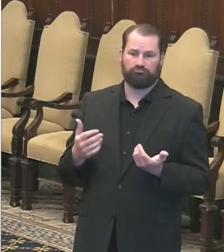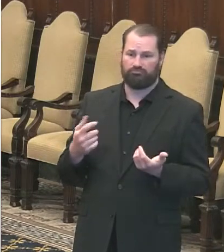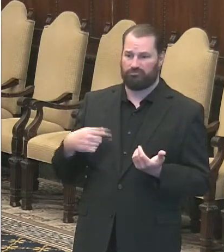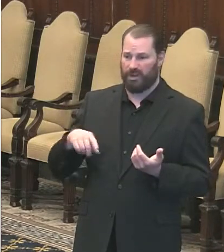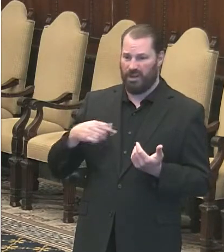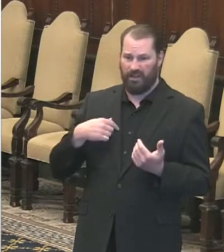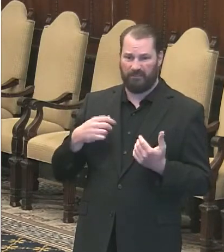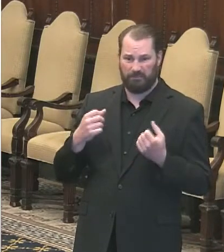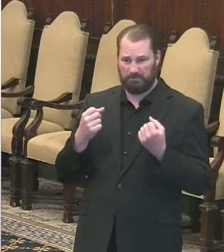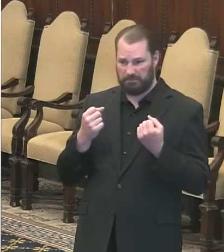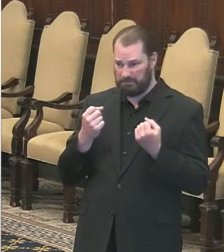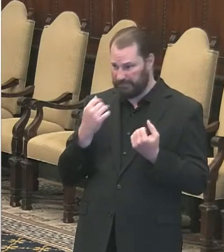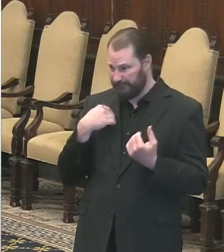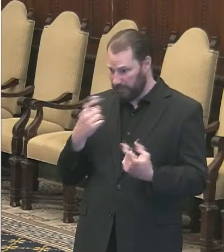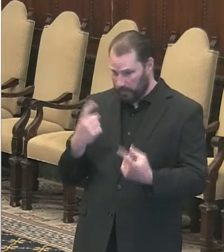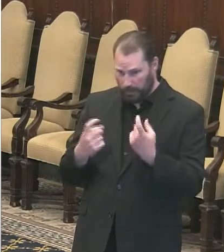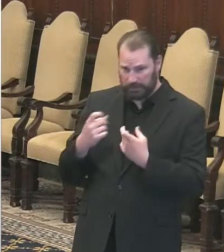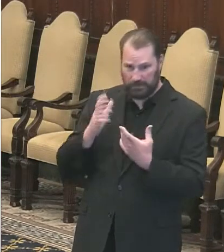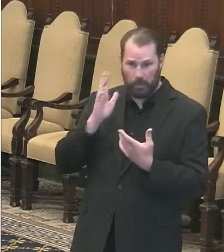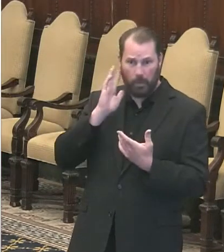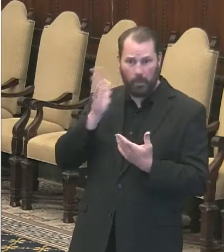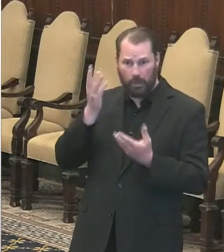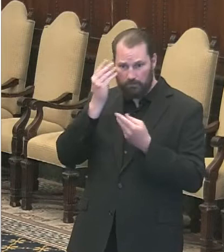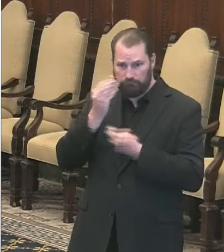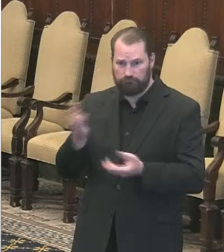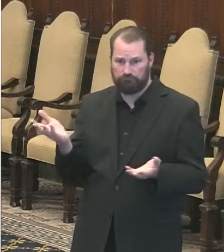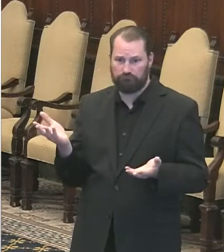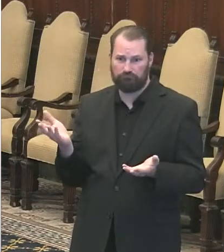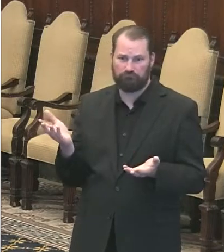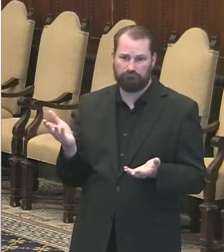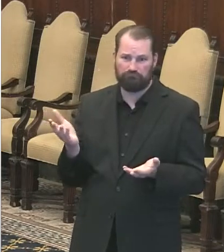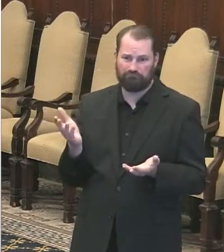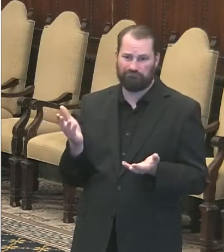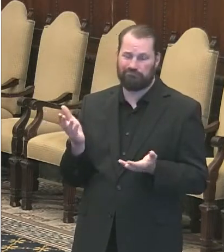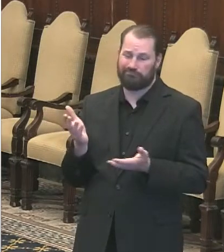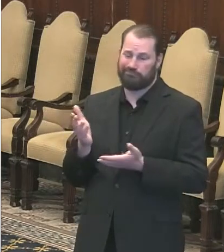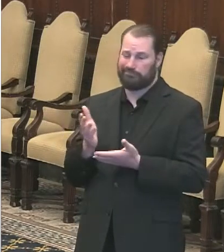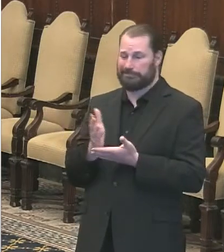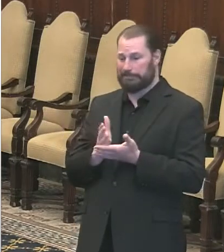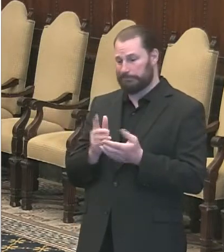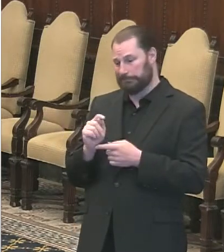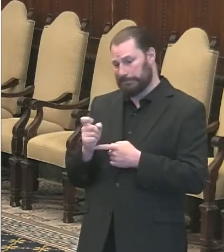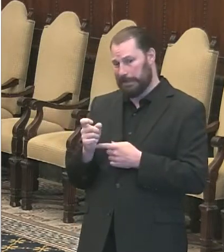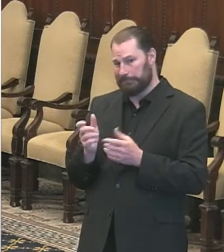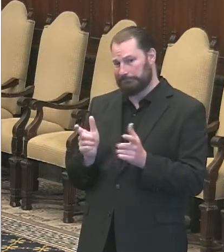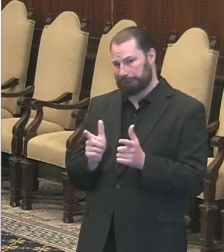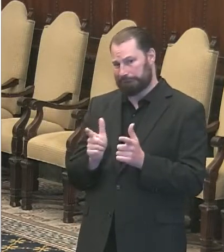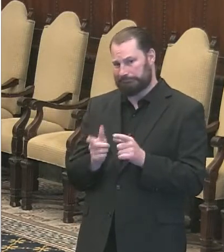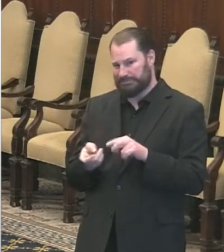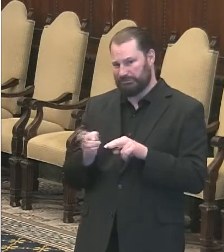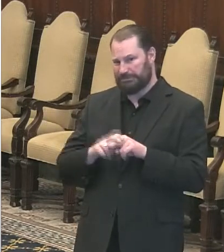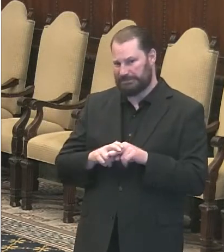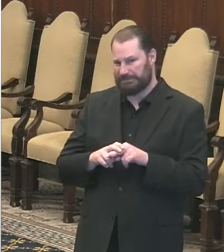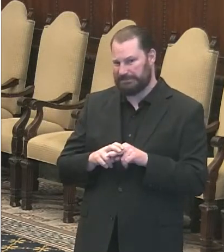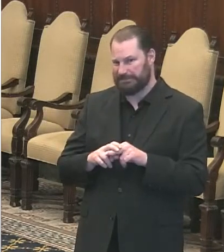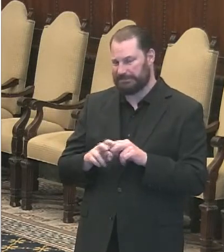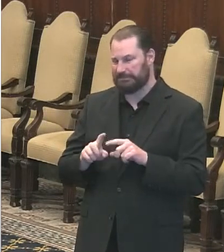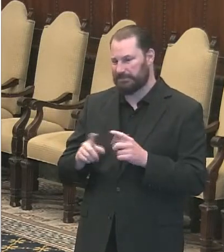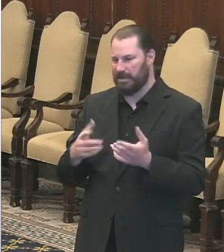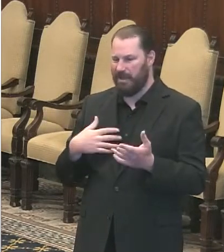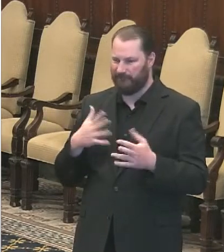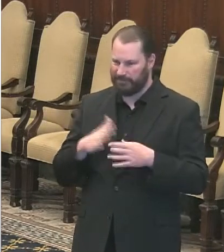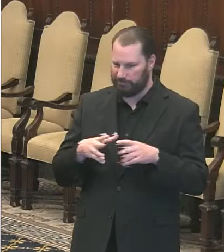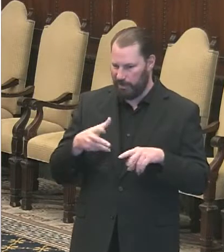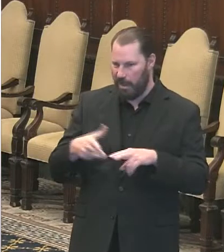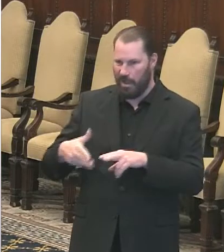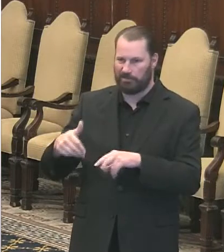It includes some small tax increases, but mostly cuts in operating departments. So I don't know all the